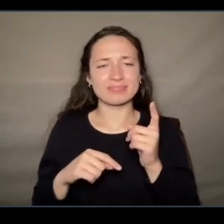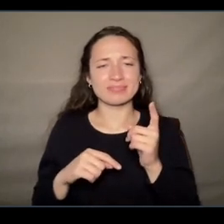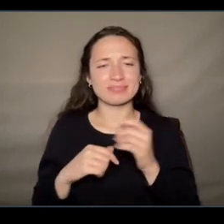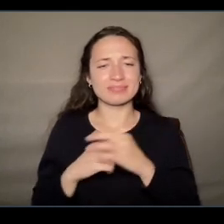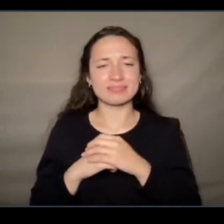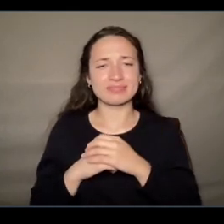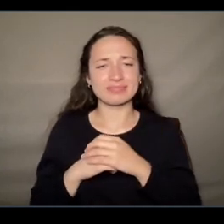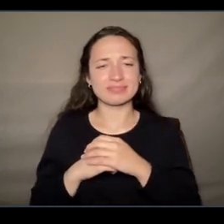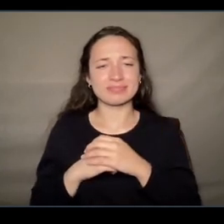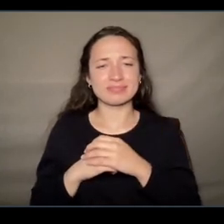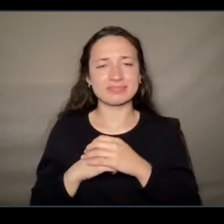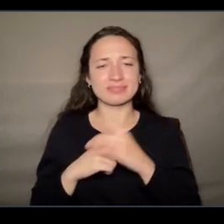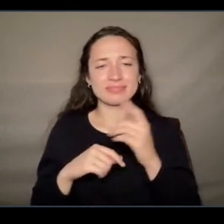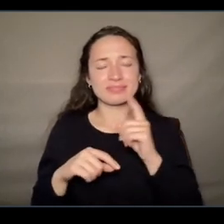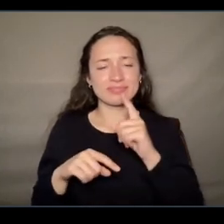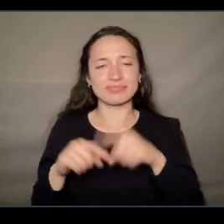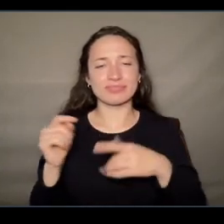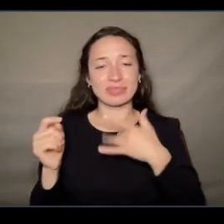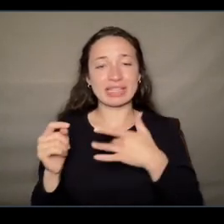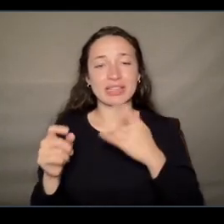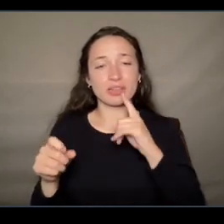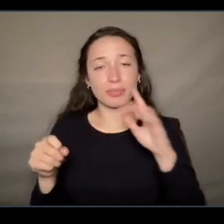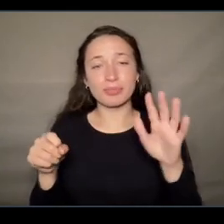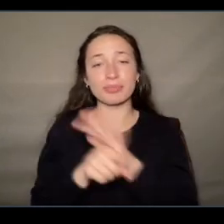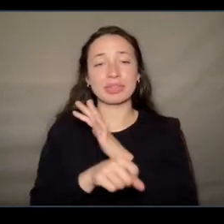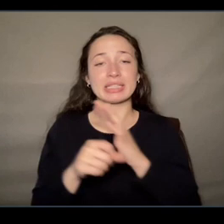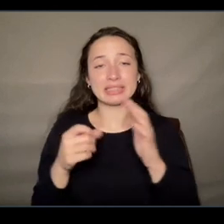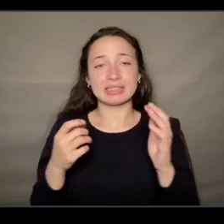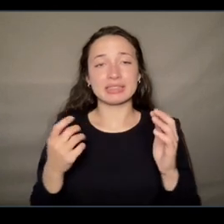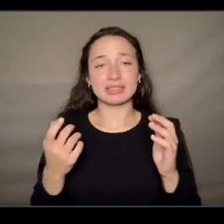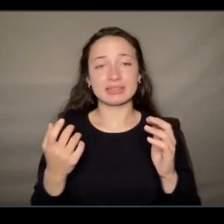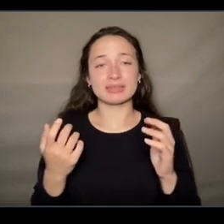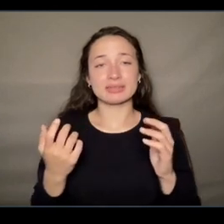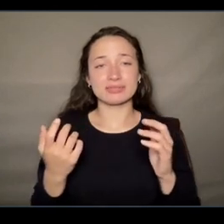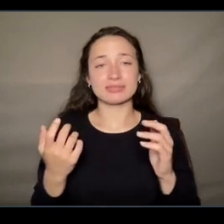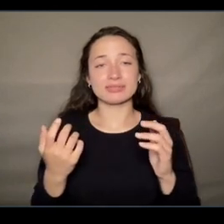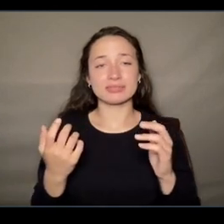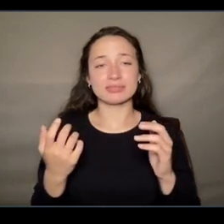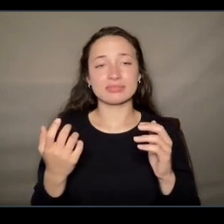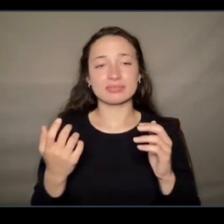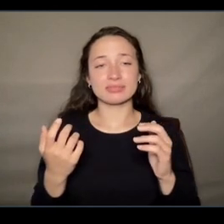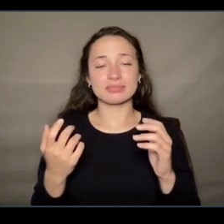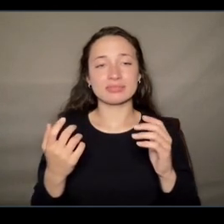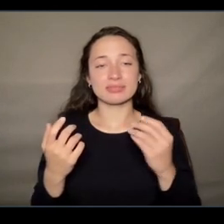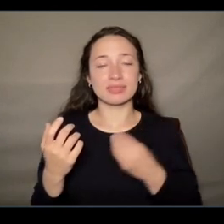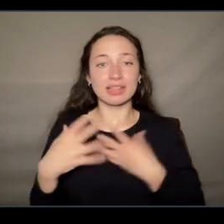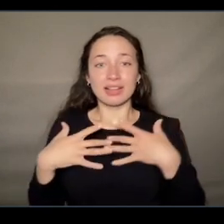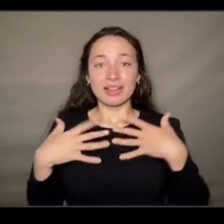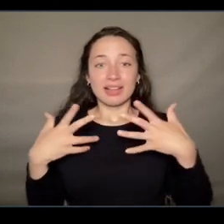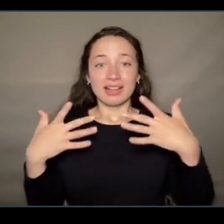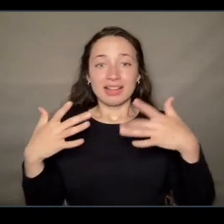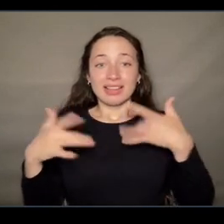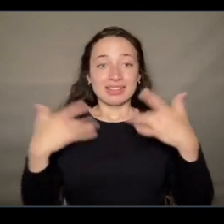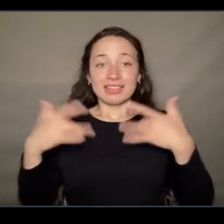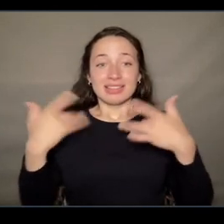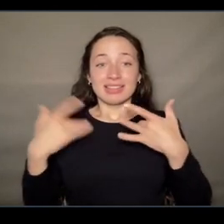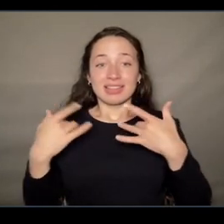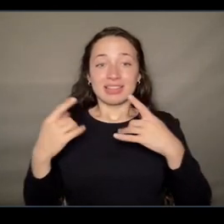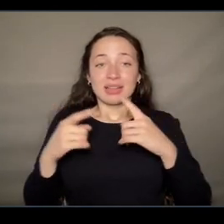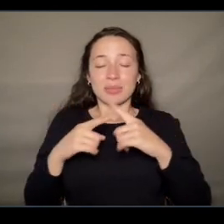And we couldn't feel completely just the